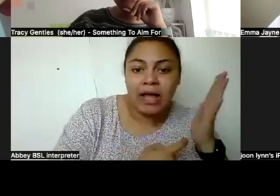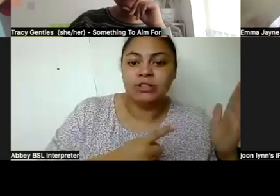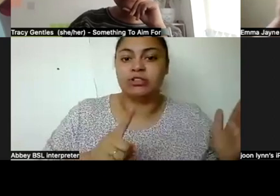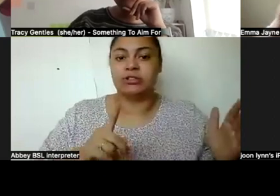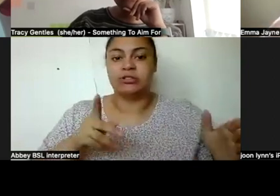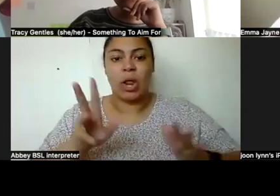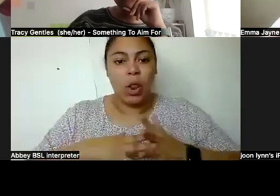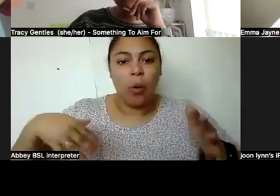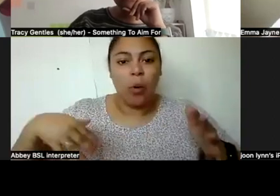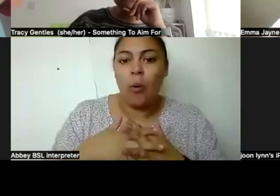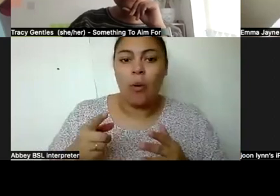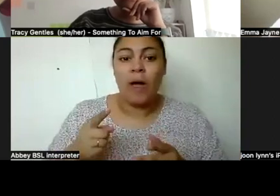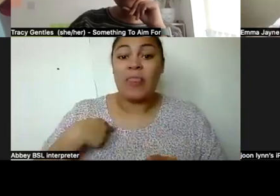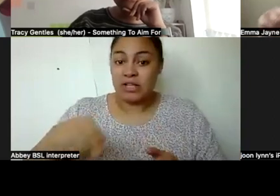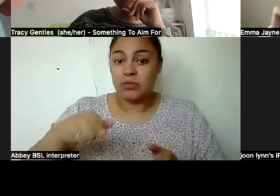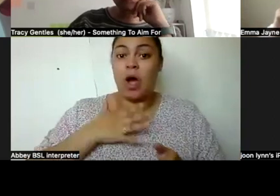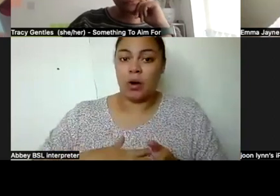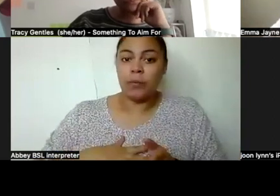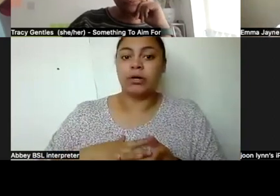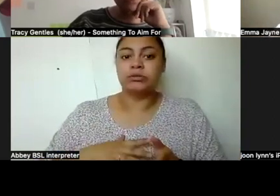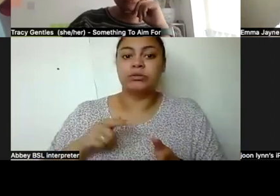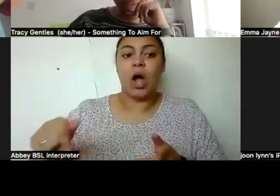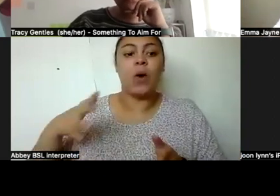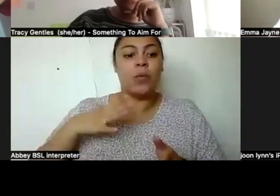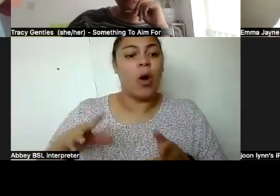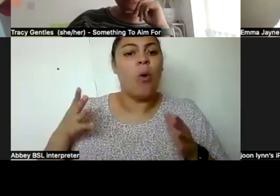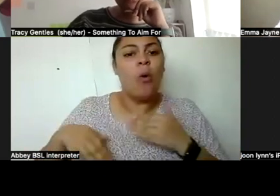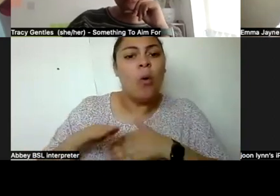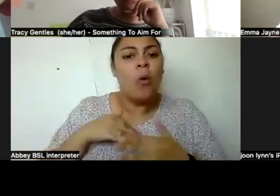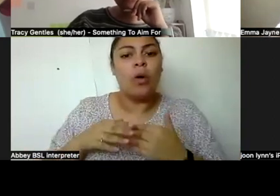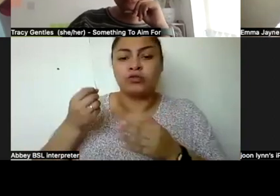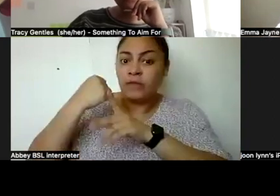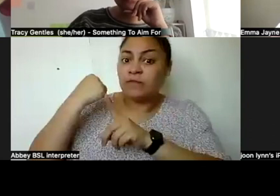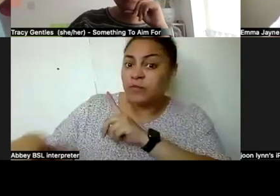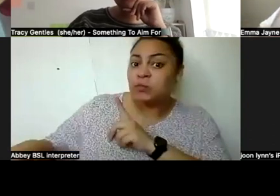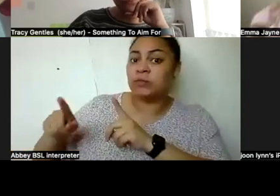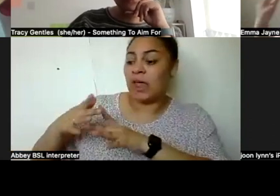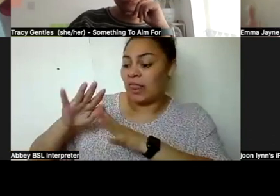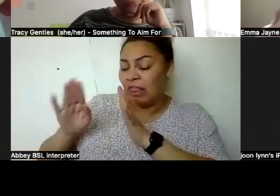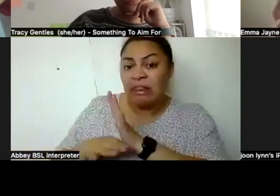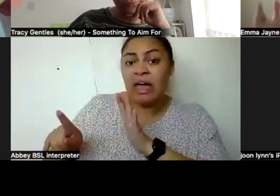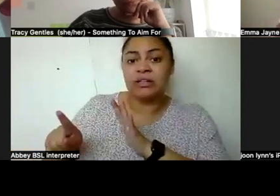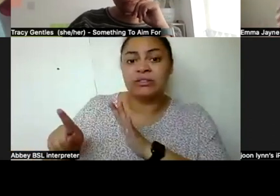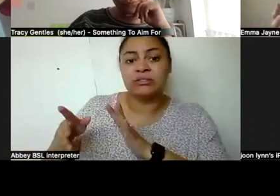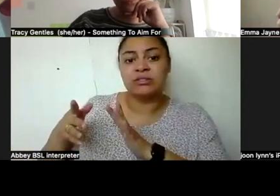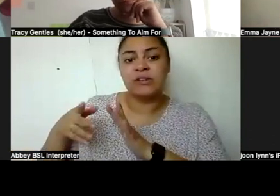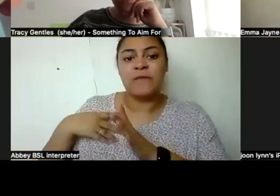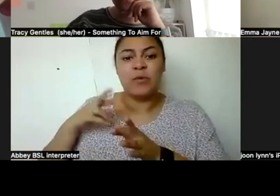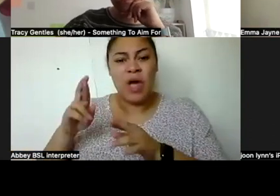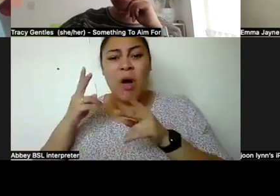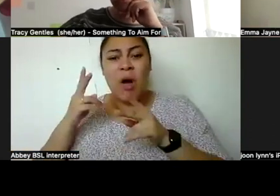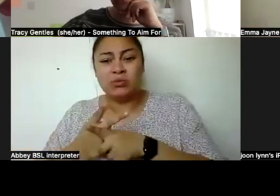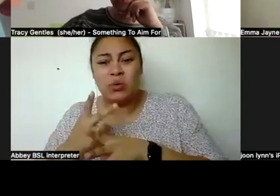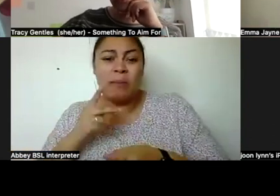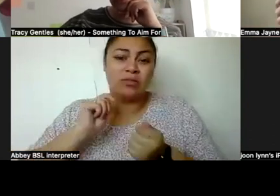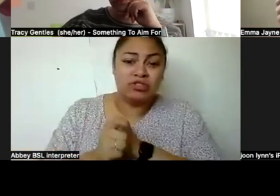law. And that's what I want. And I want us all to refuse anything less, because as we hope and we talk about slow